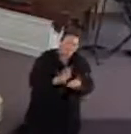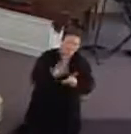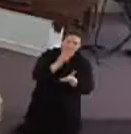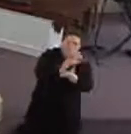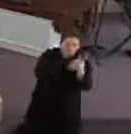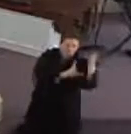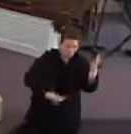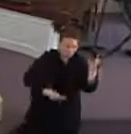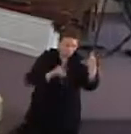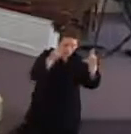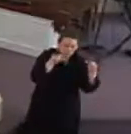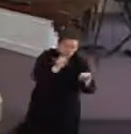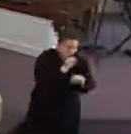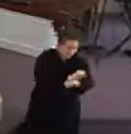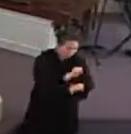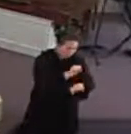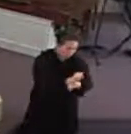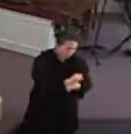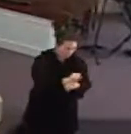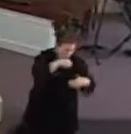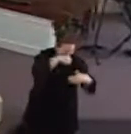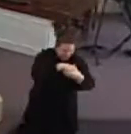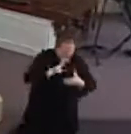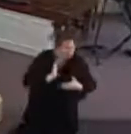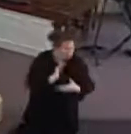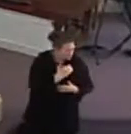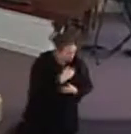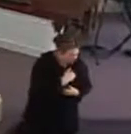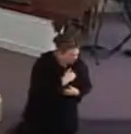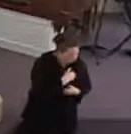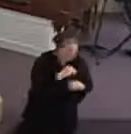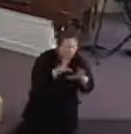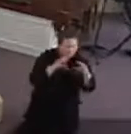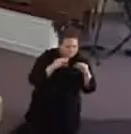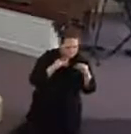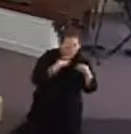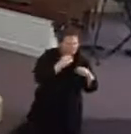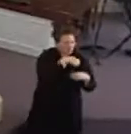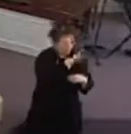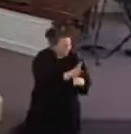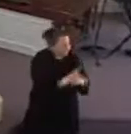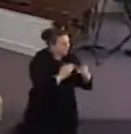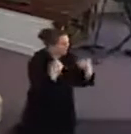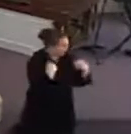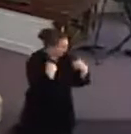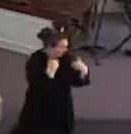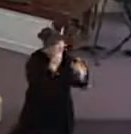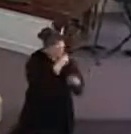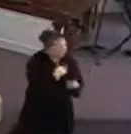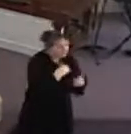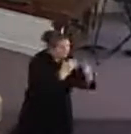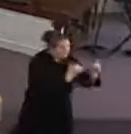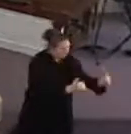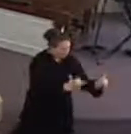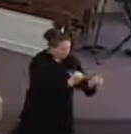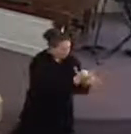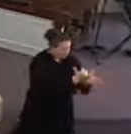filter down into my soul. I want to receive what God has for me today. Amen,